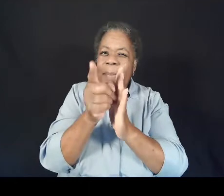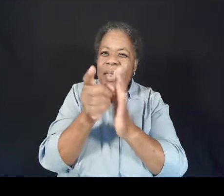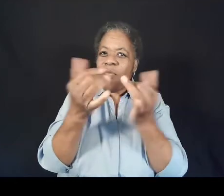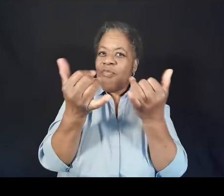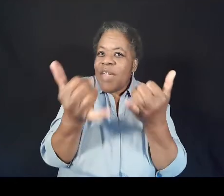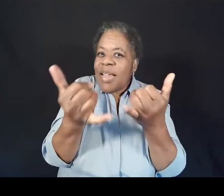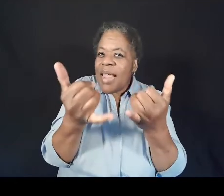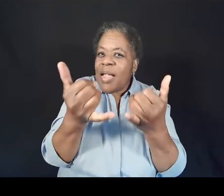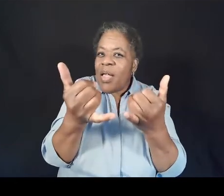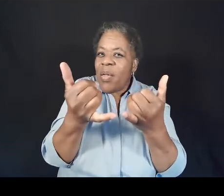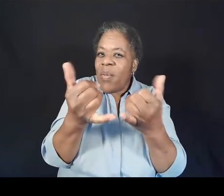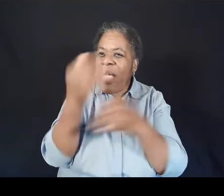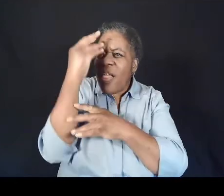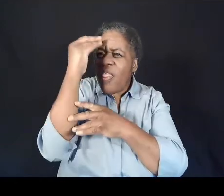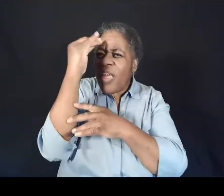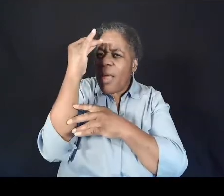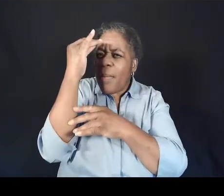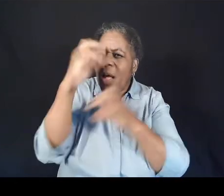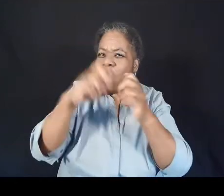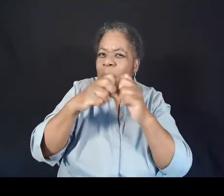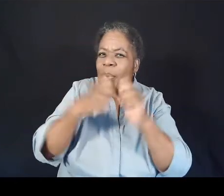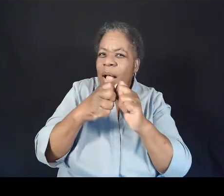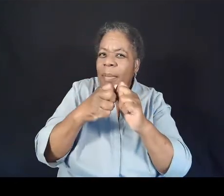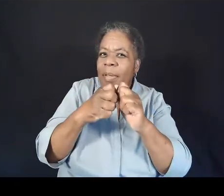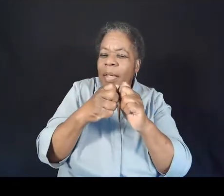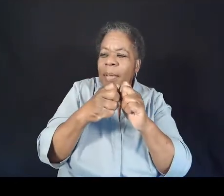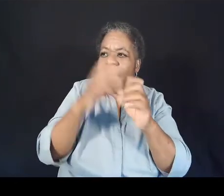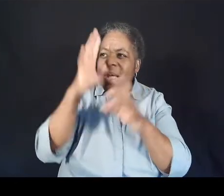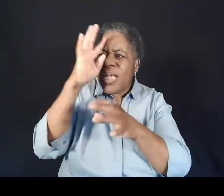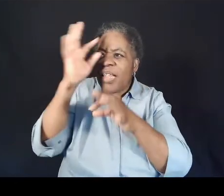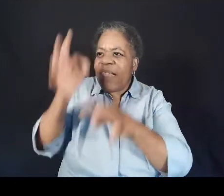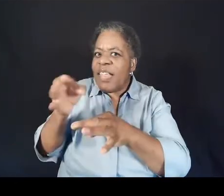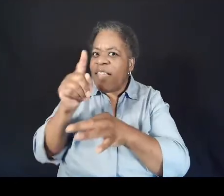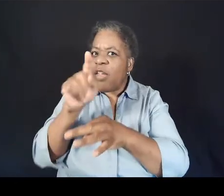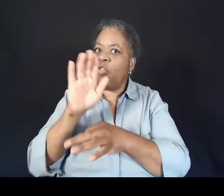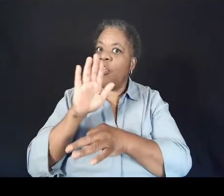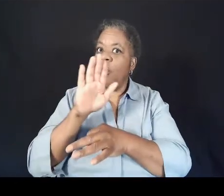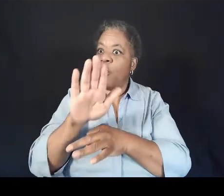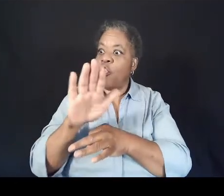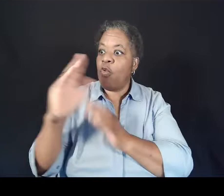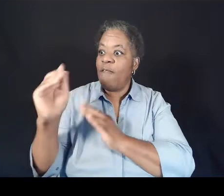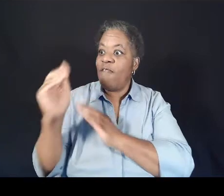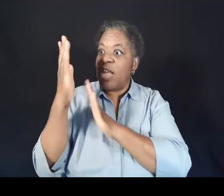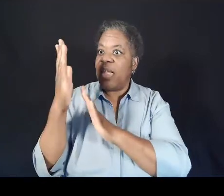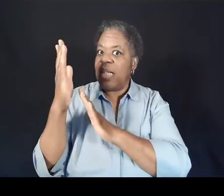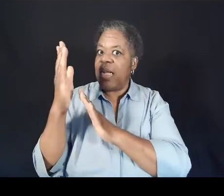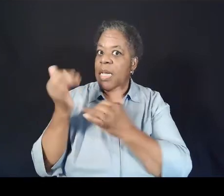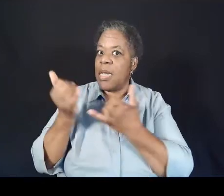Think about a problem or a decision you're facing these days.